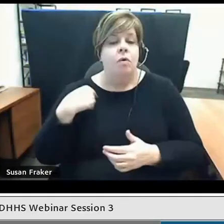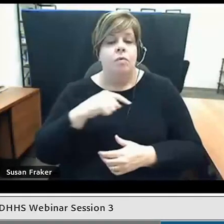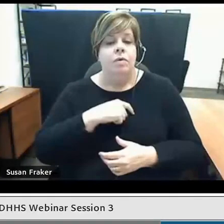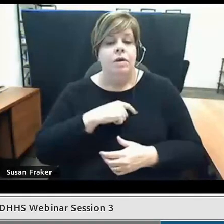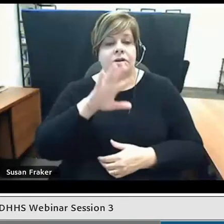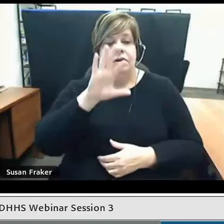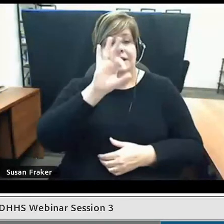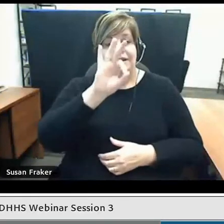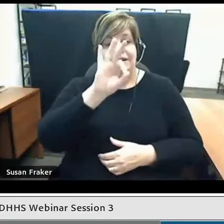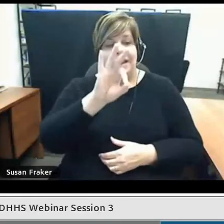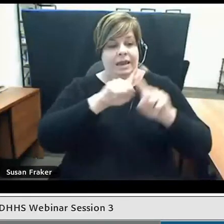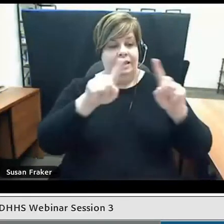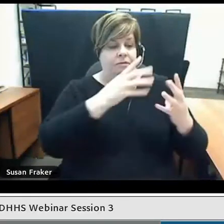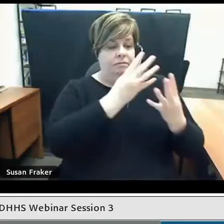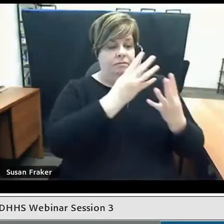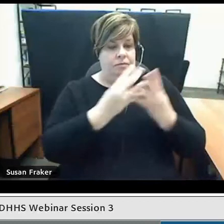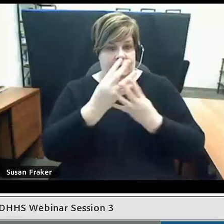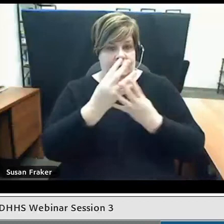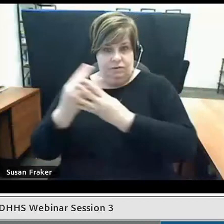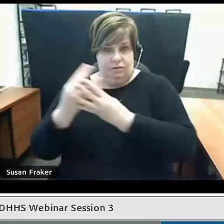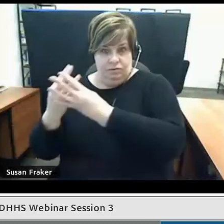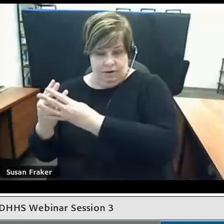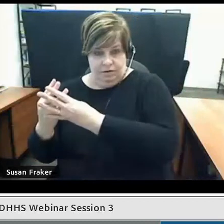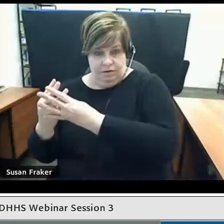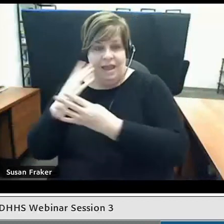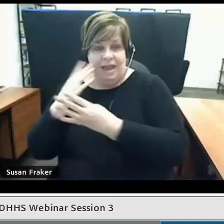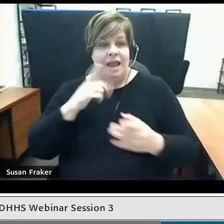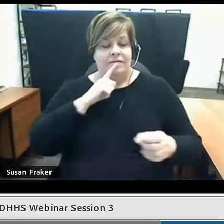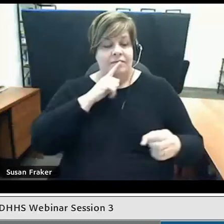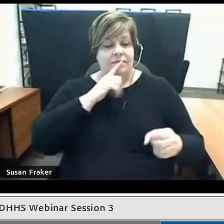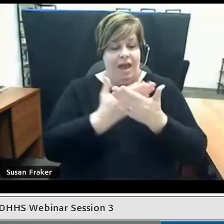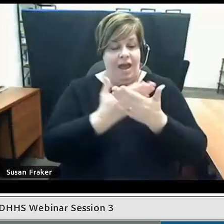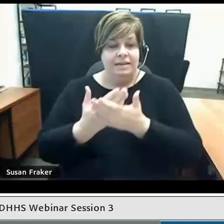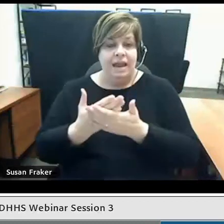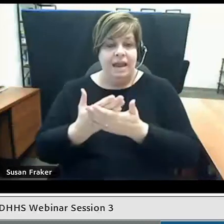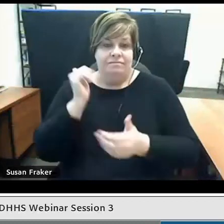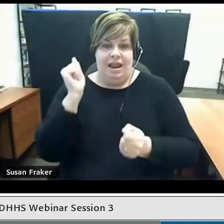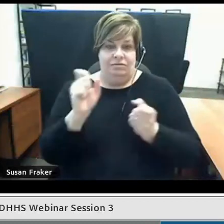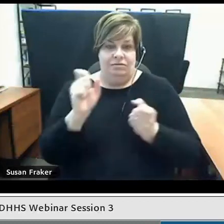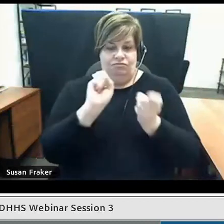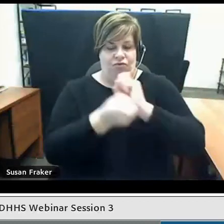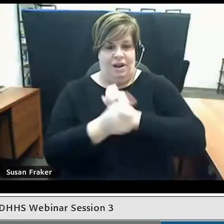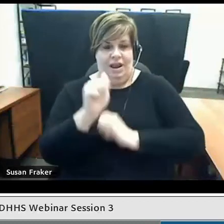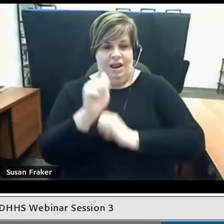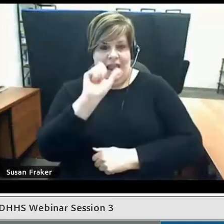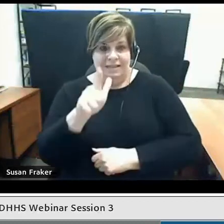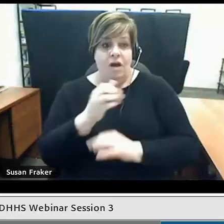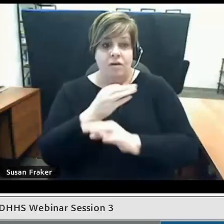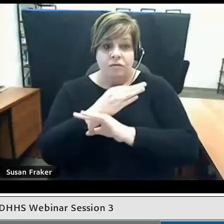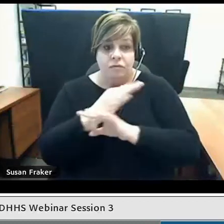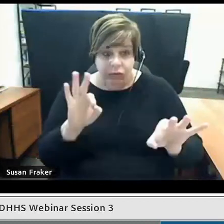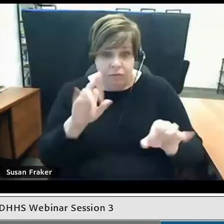different screeners in American Sign Language, and this is available free of charge for all of you to use. So if you